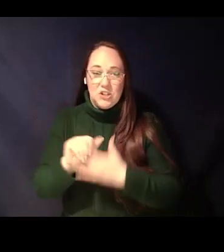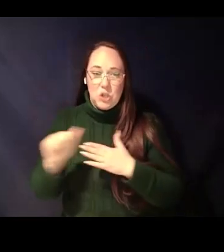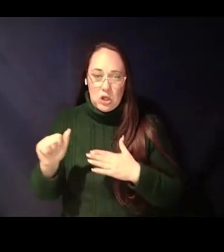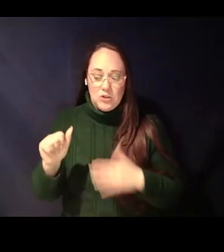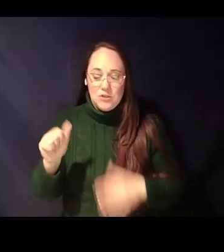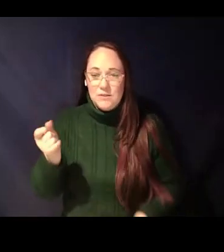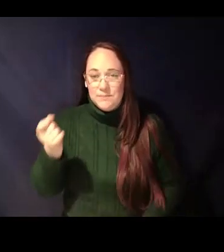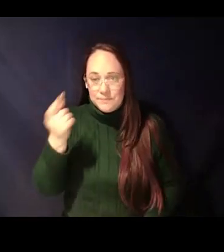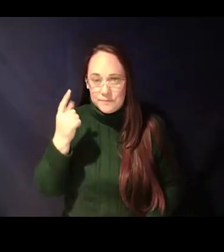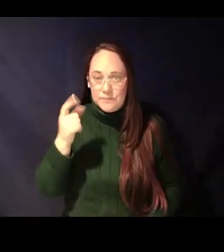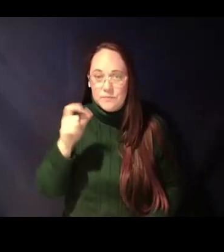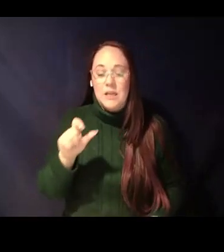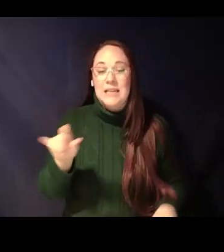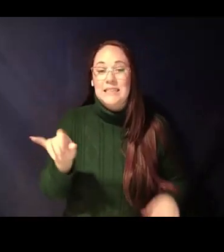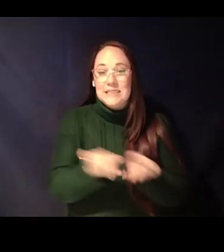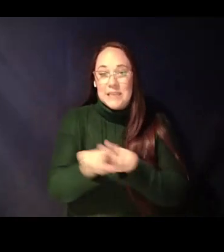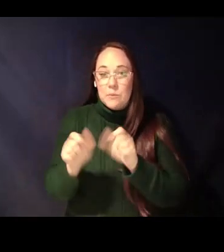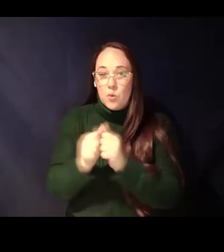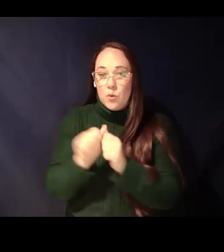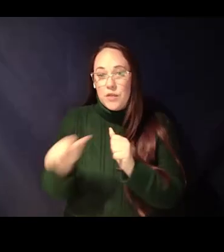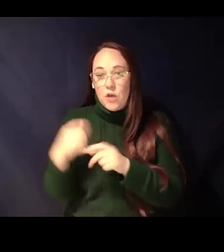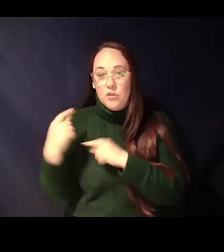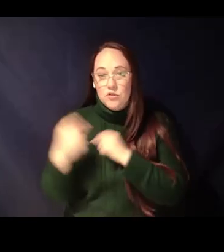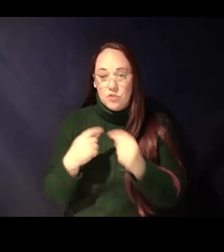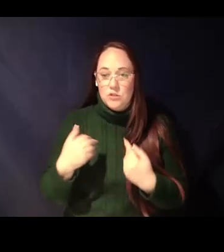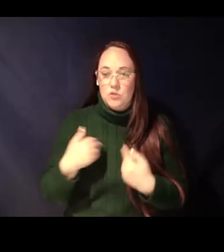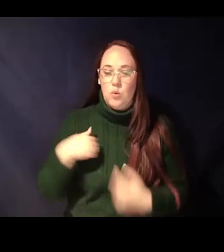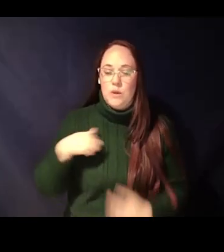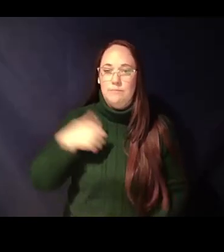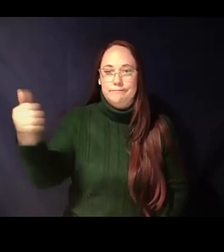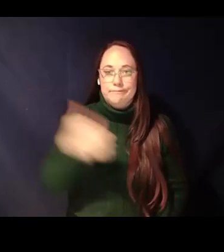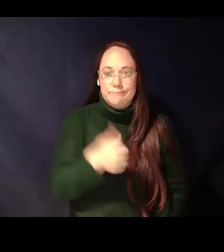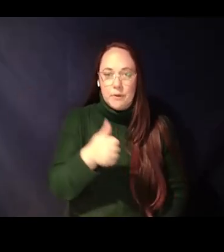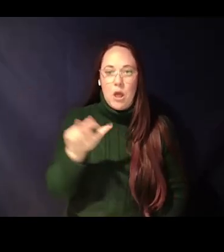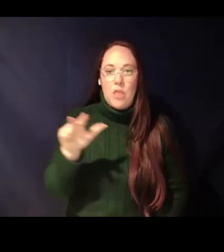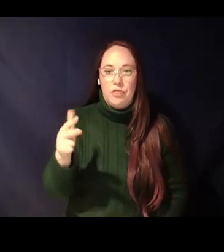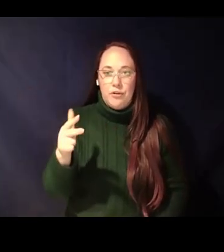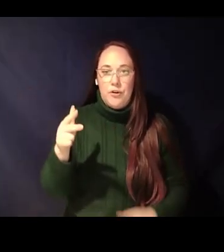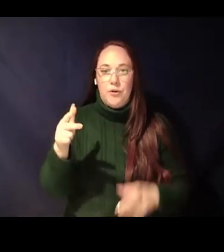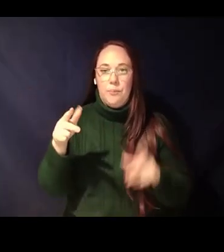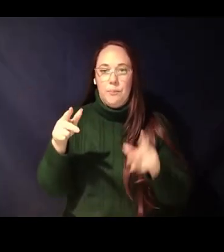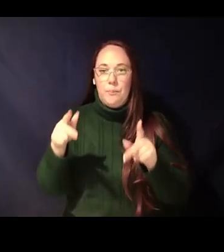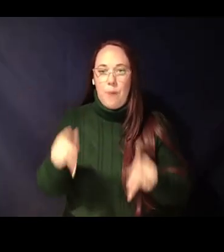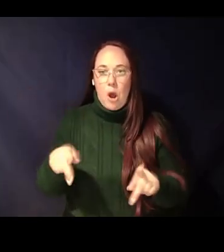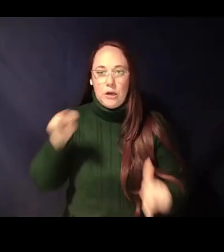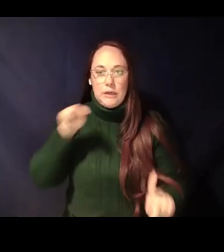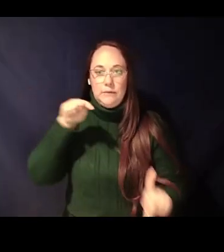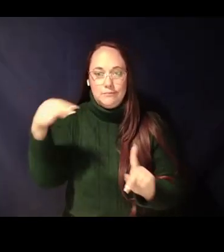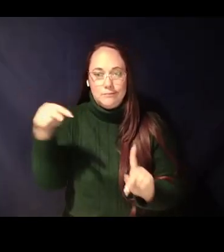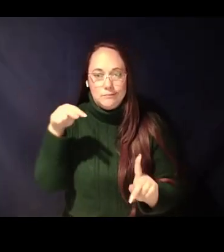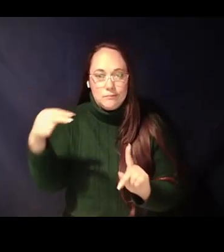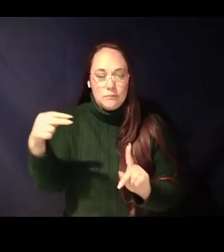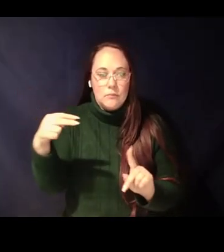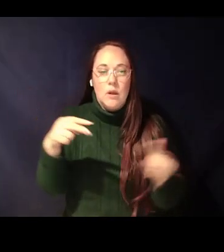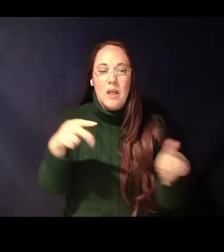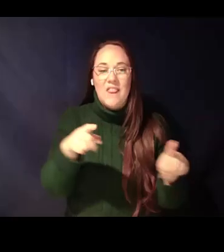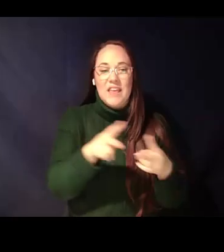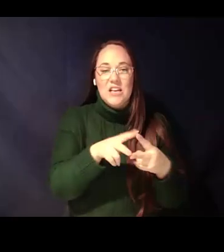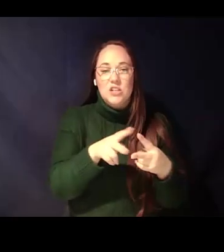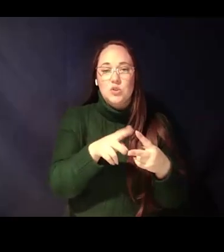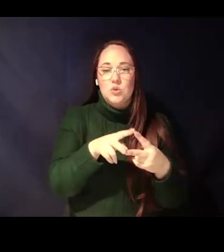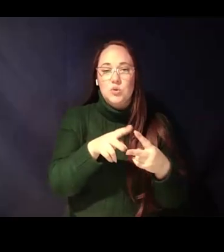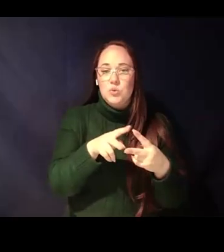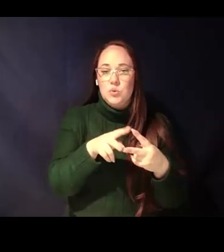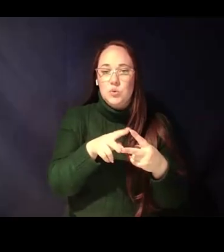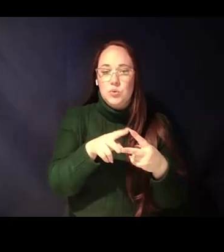of these other trends, while we did bring a third-party external lens to this analysis, these are areas where many